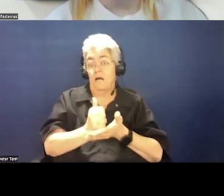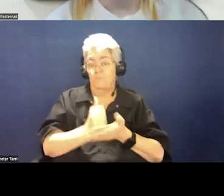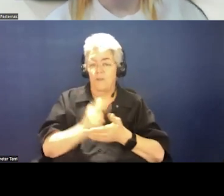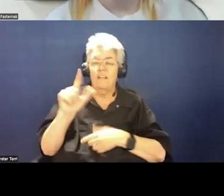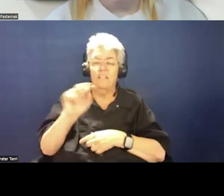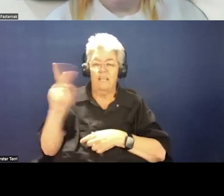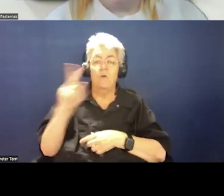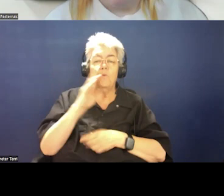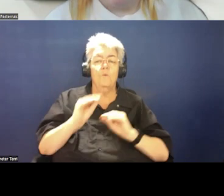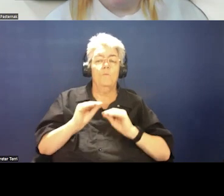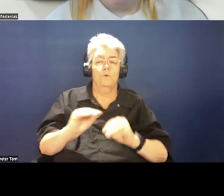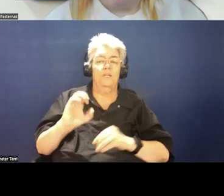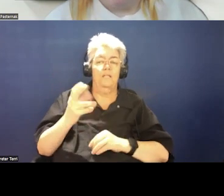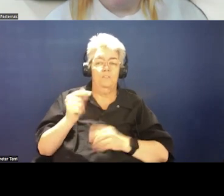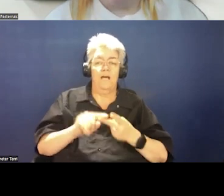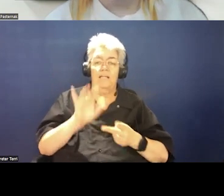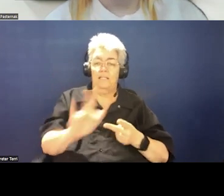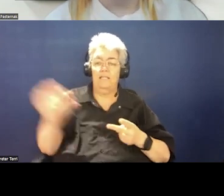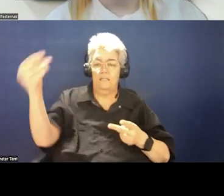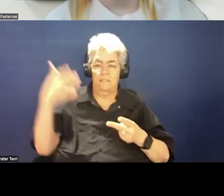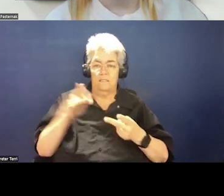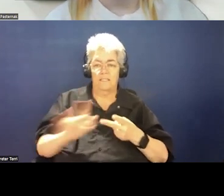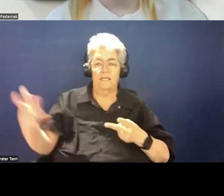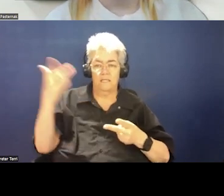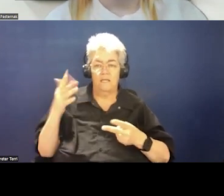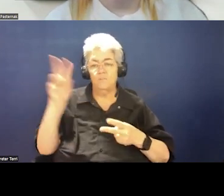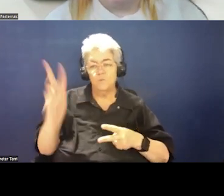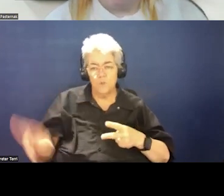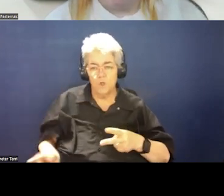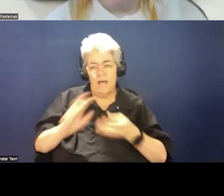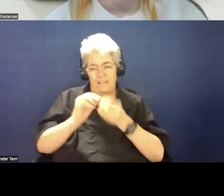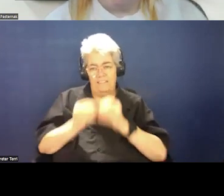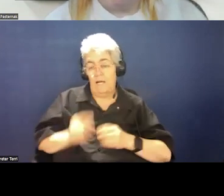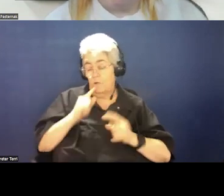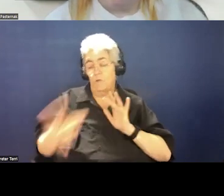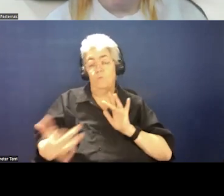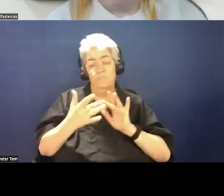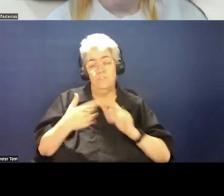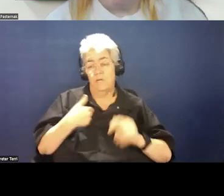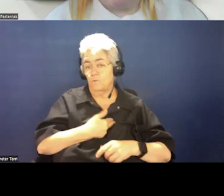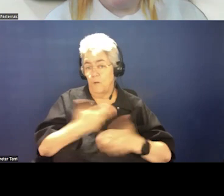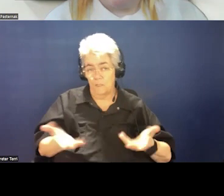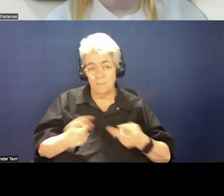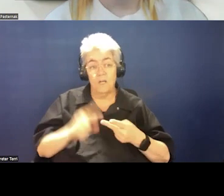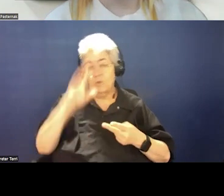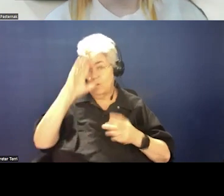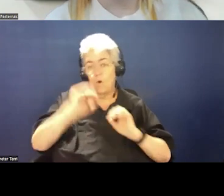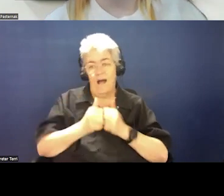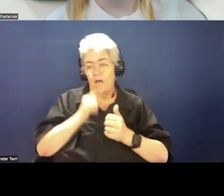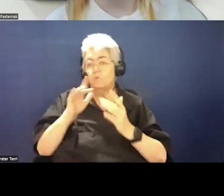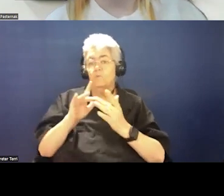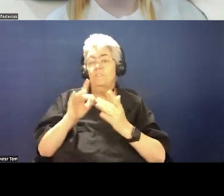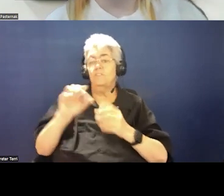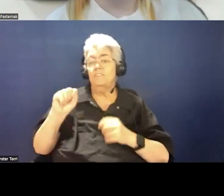chat of where you can find all of this data. Please feel free to reach out to us. I'm sure all of you know how to reach Steph or